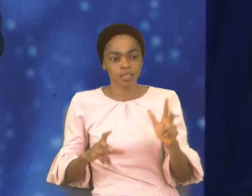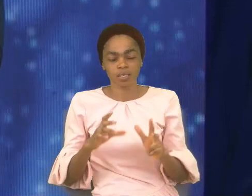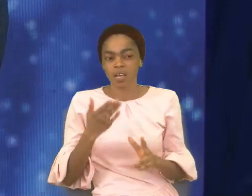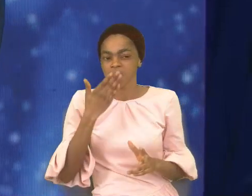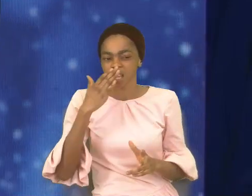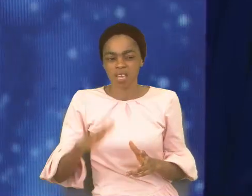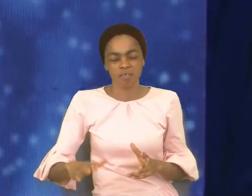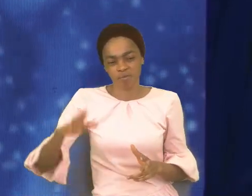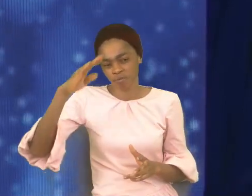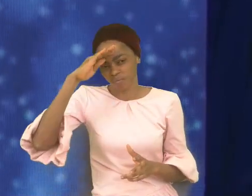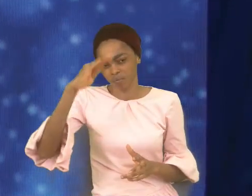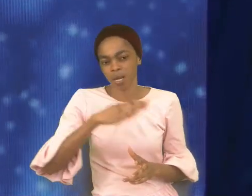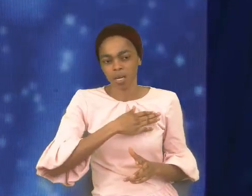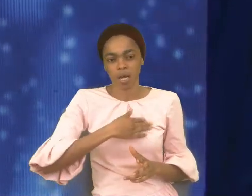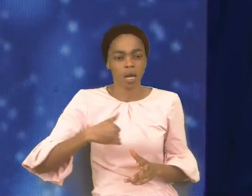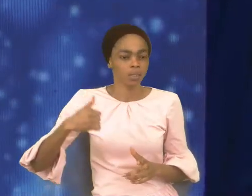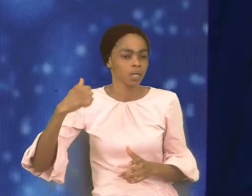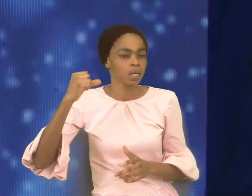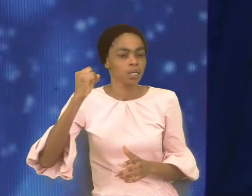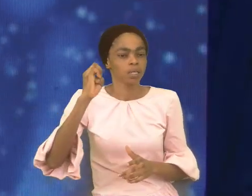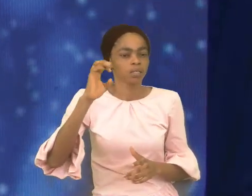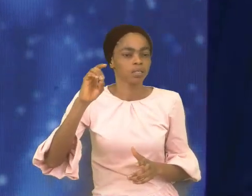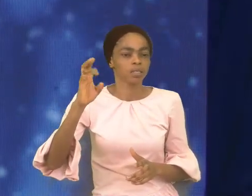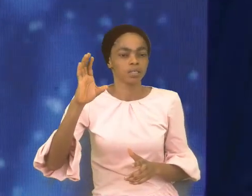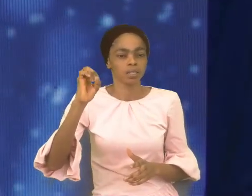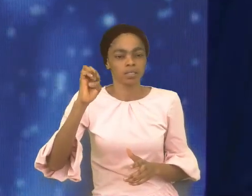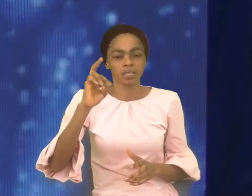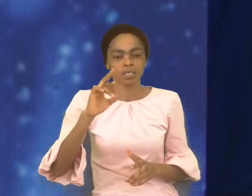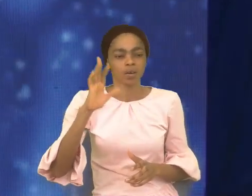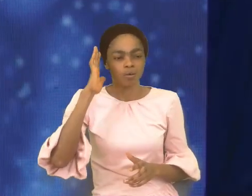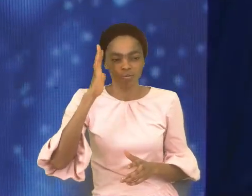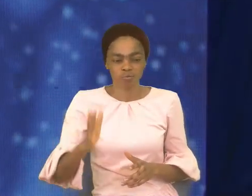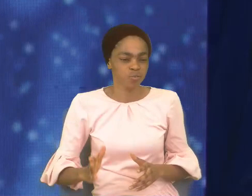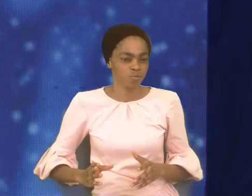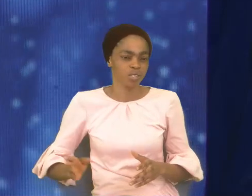being deceived. Then in verse 14, it says, but